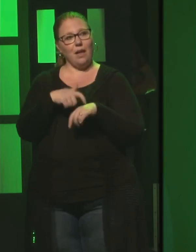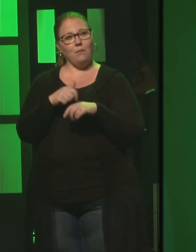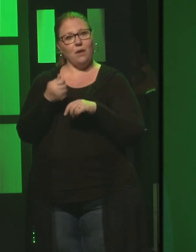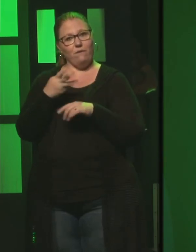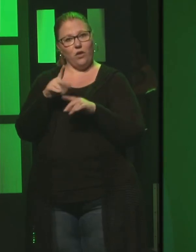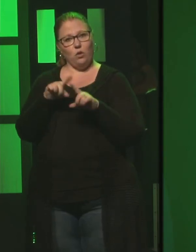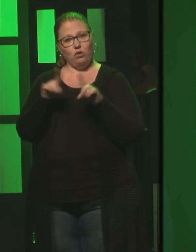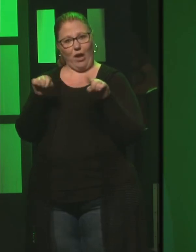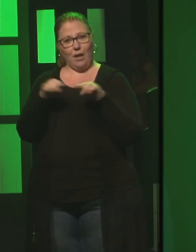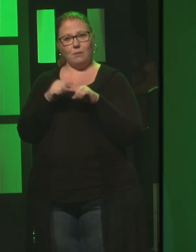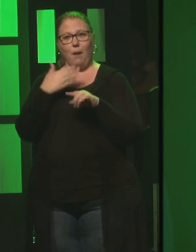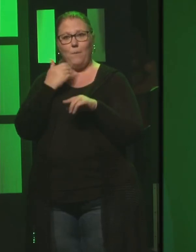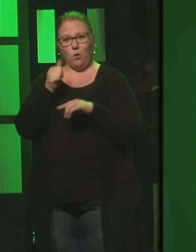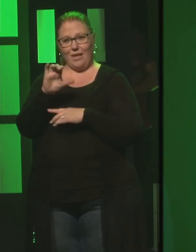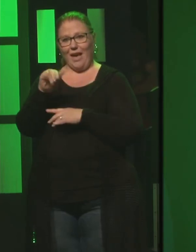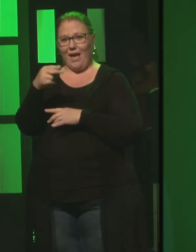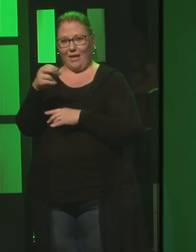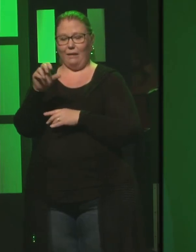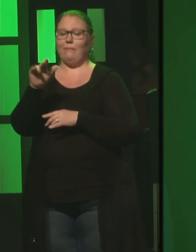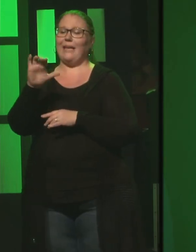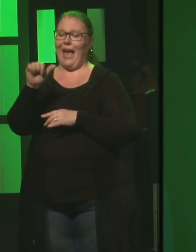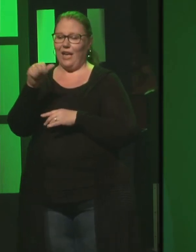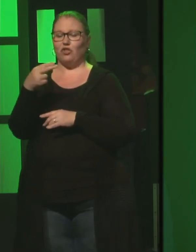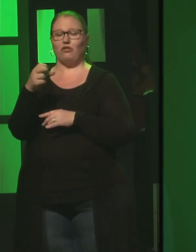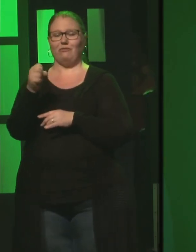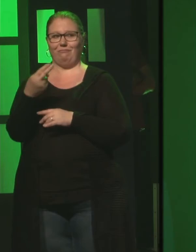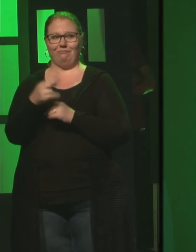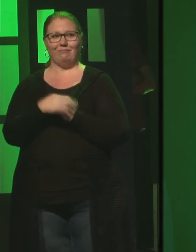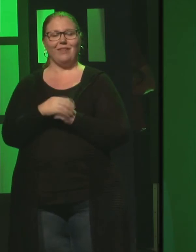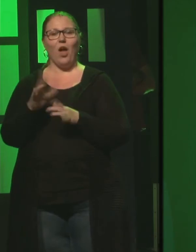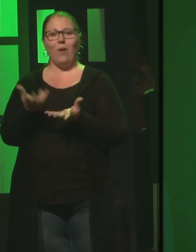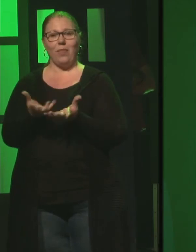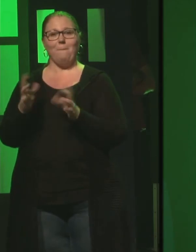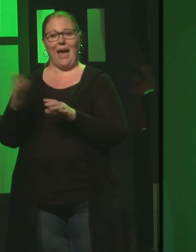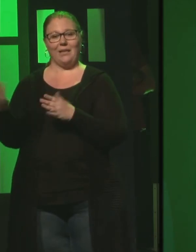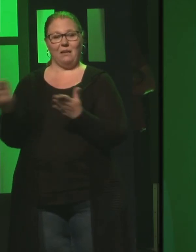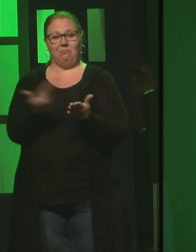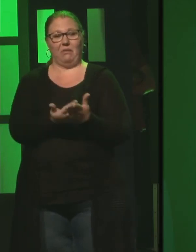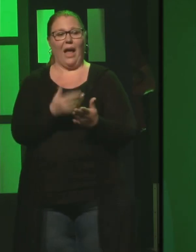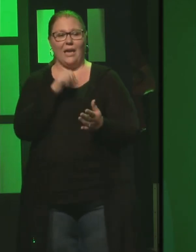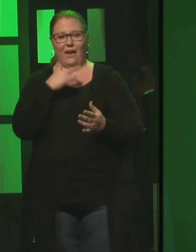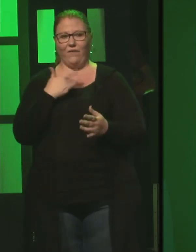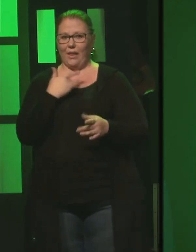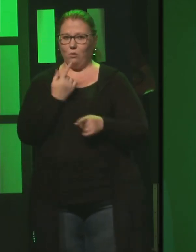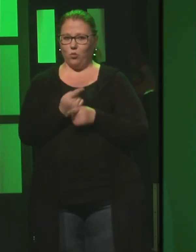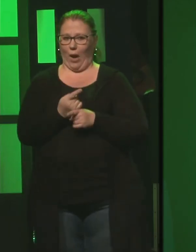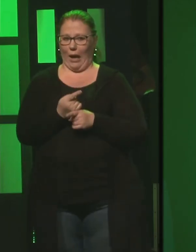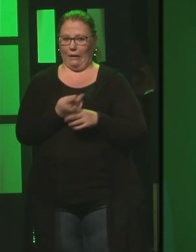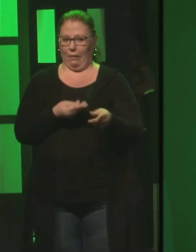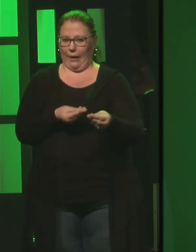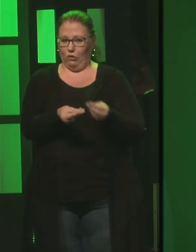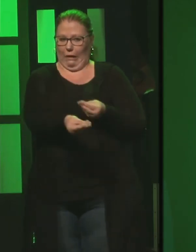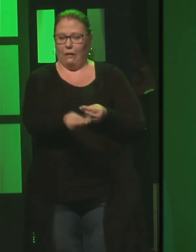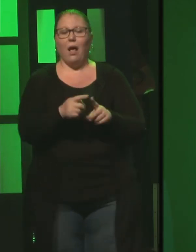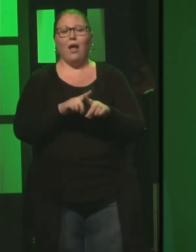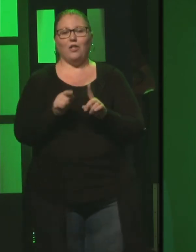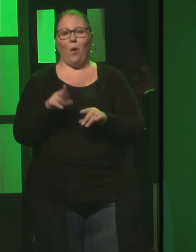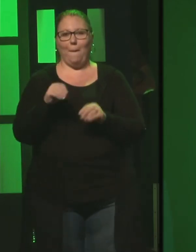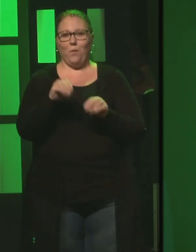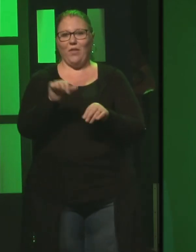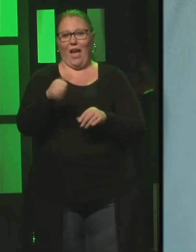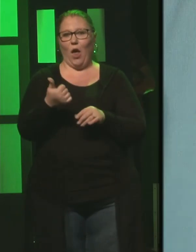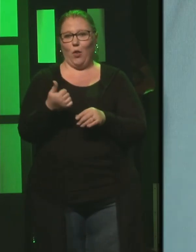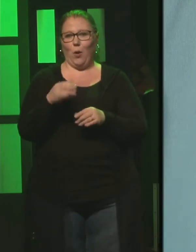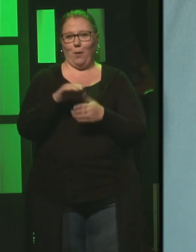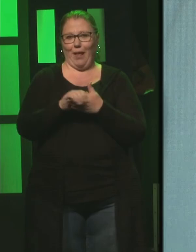and mostly cash. When the basket got to me, I didn't feel it was right to make change, so I put the other bill in. Well, now I'm